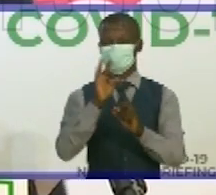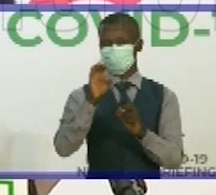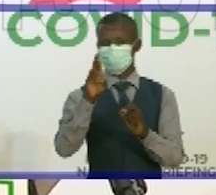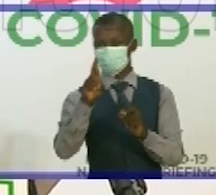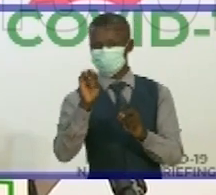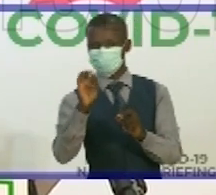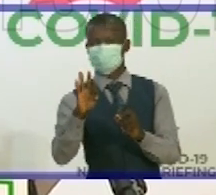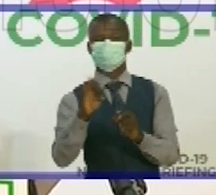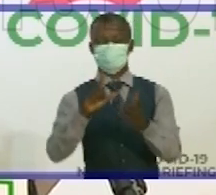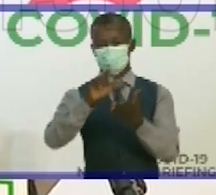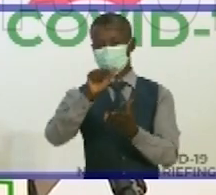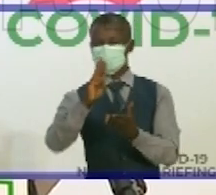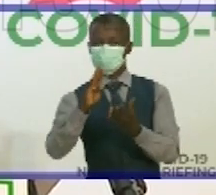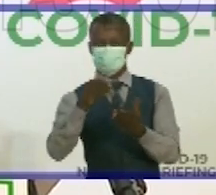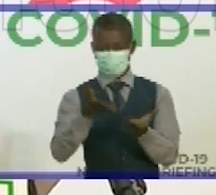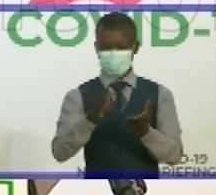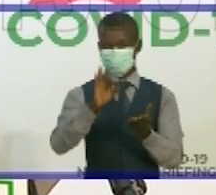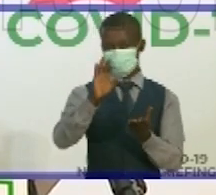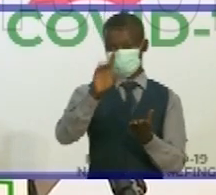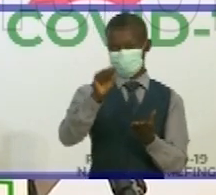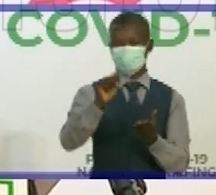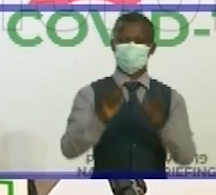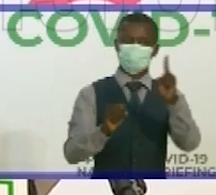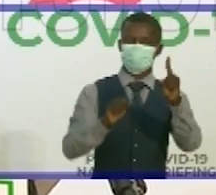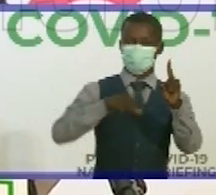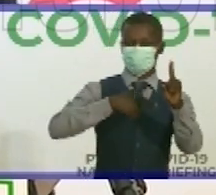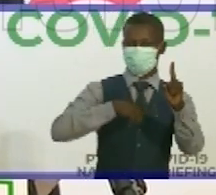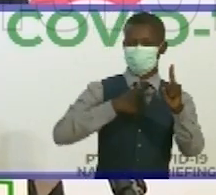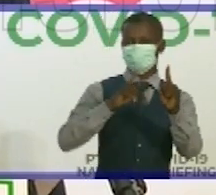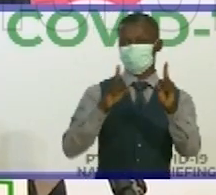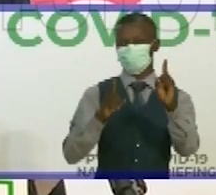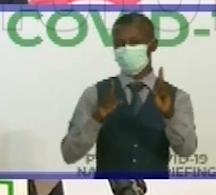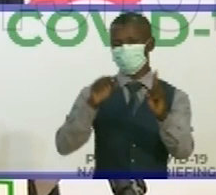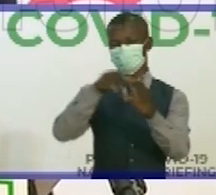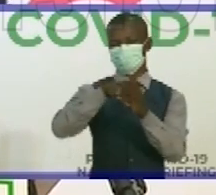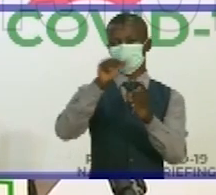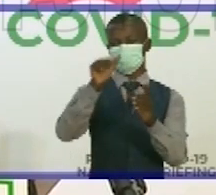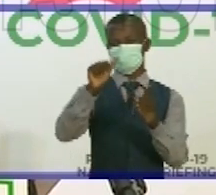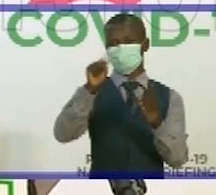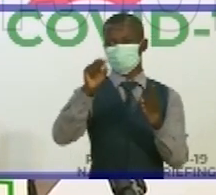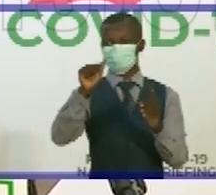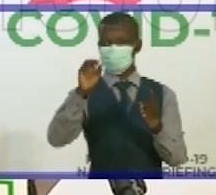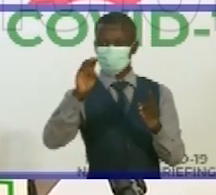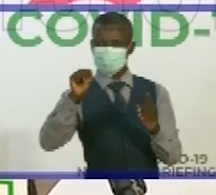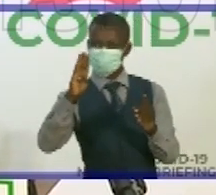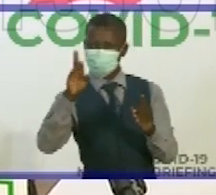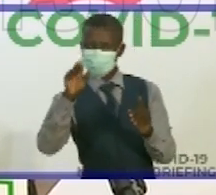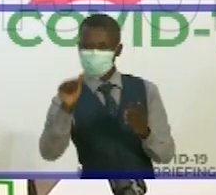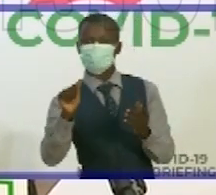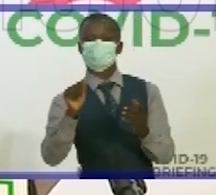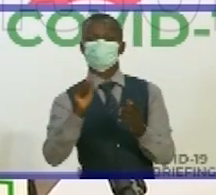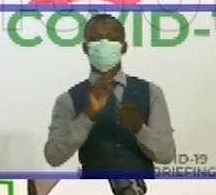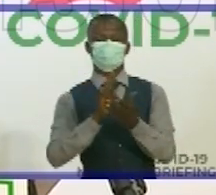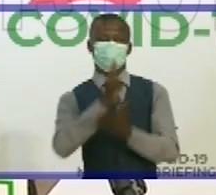Abuja. We have one in Lagos in Naima, one in Anambra, the Chukwuemeka Odumegwu Ojukwu University